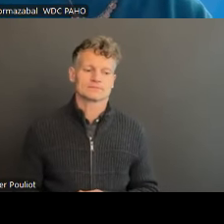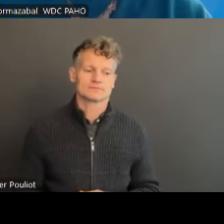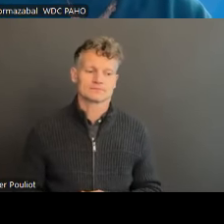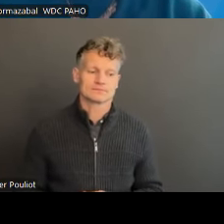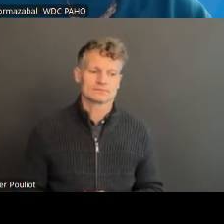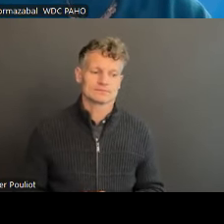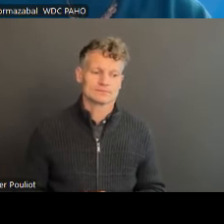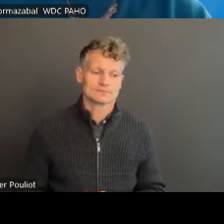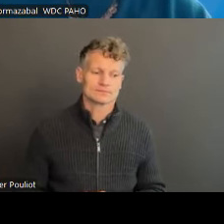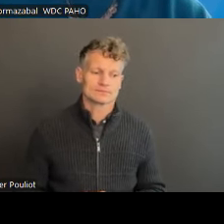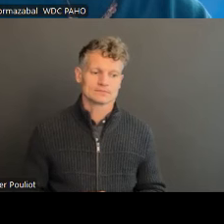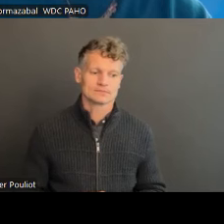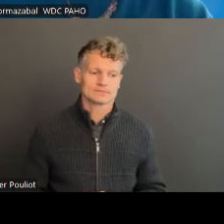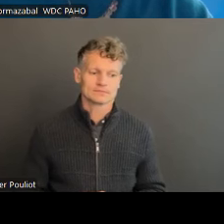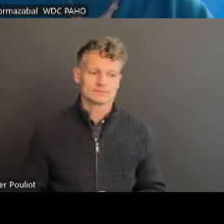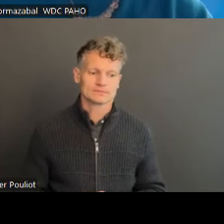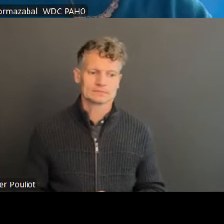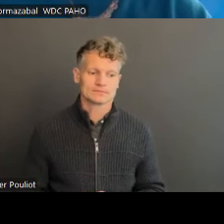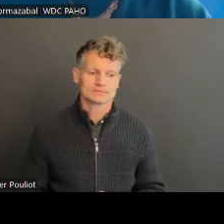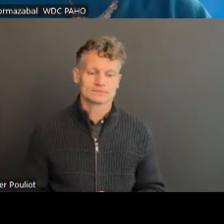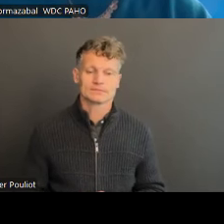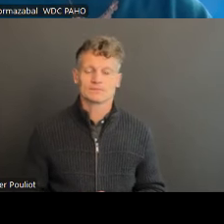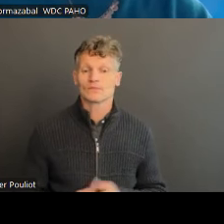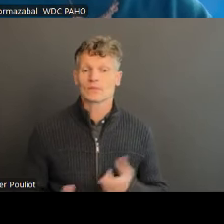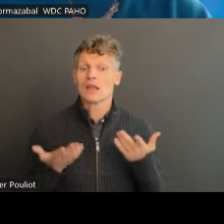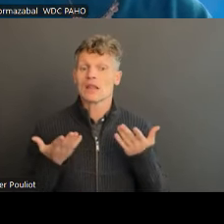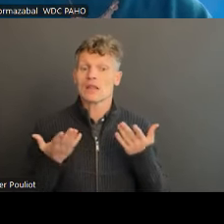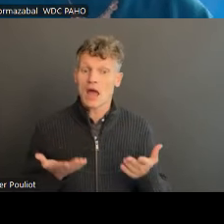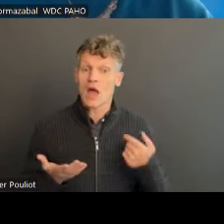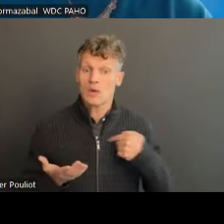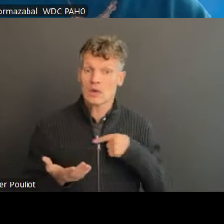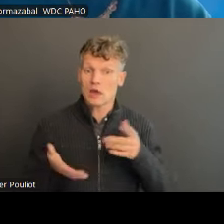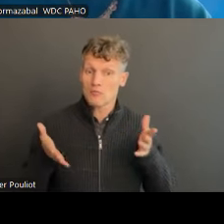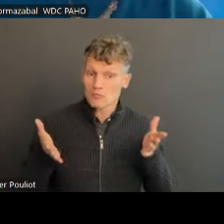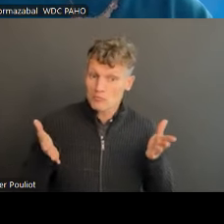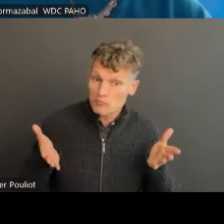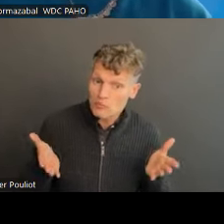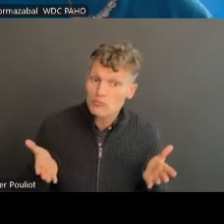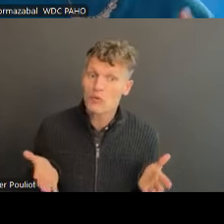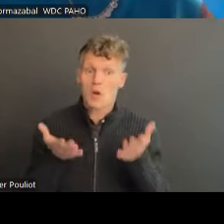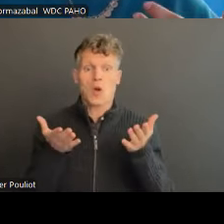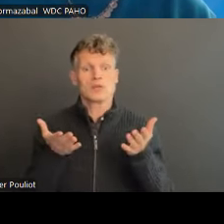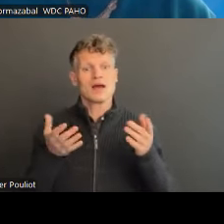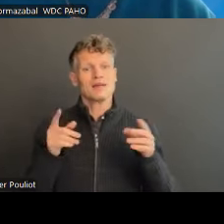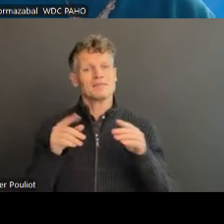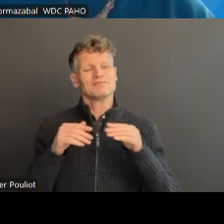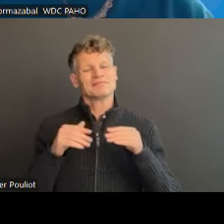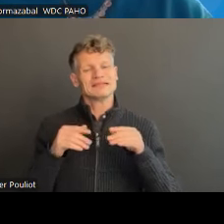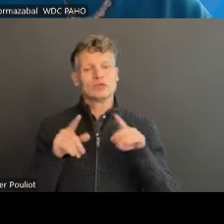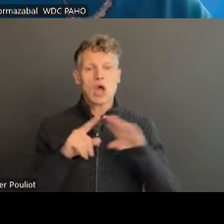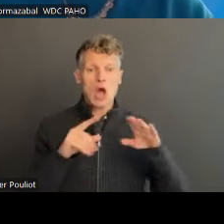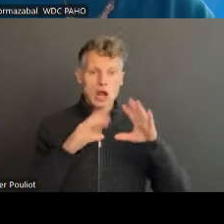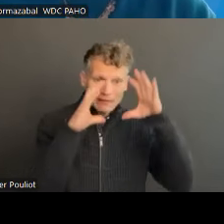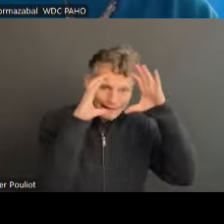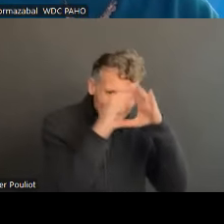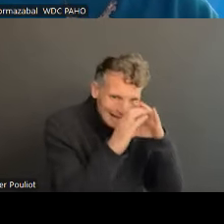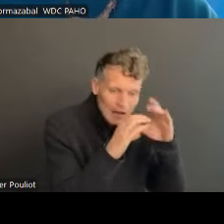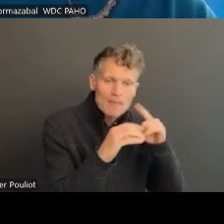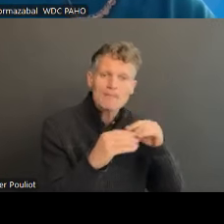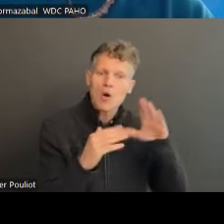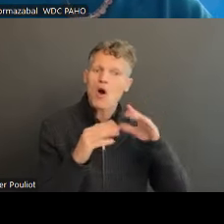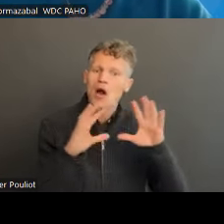promote having a more comprehensive approach to addressing inequity. That would be something that